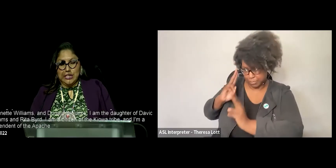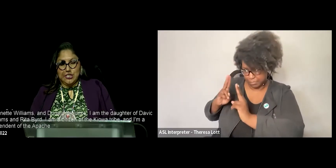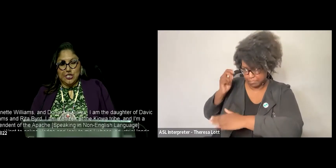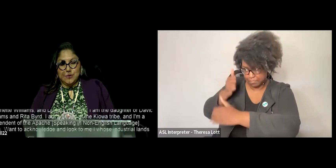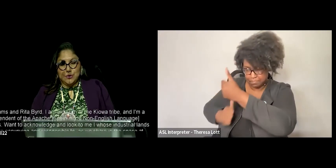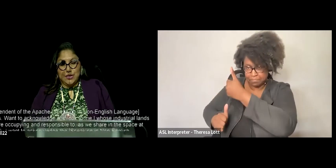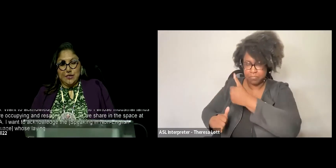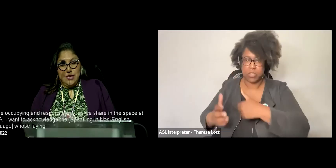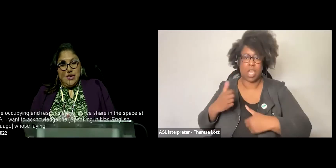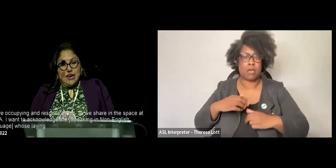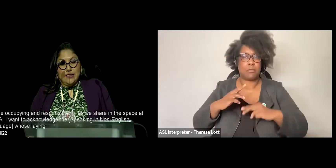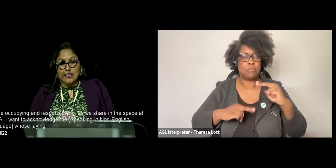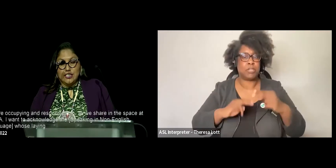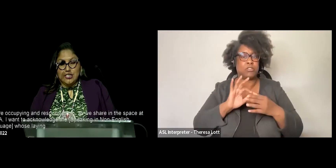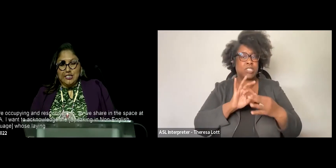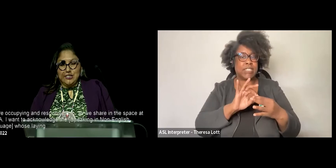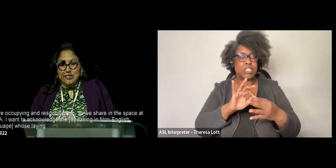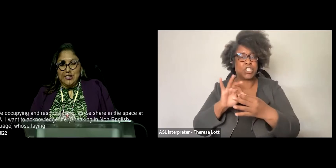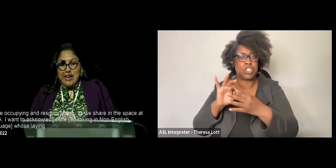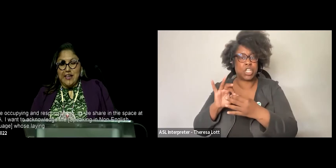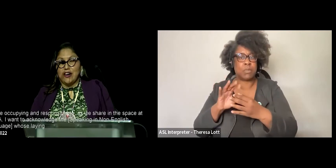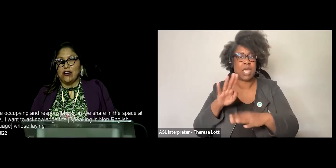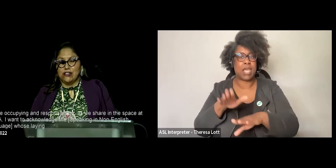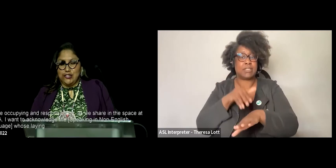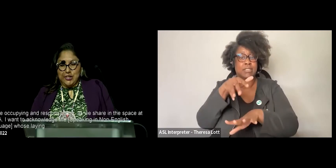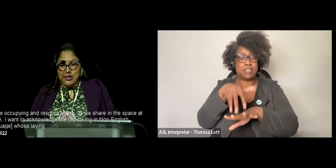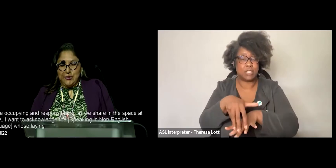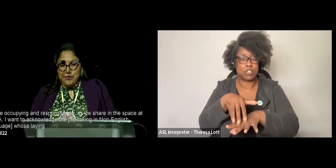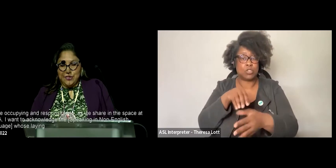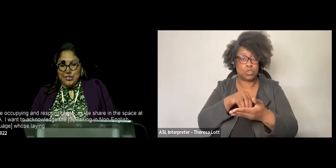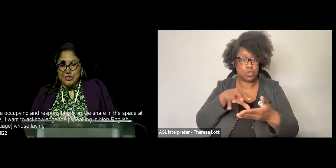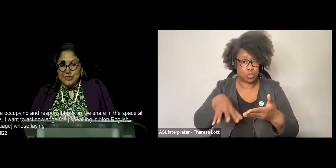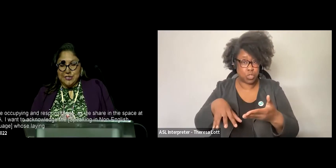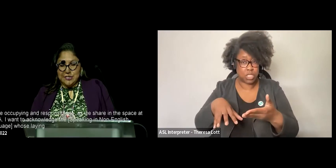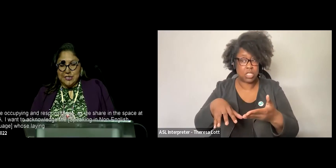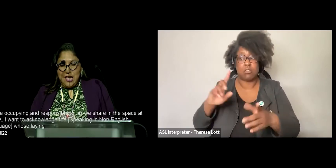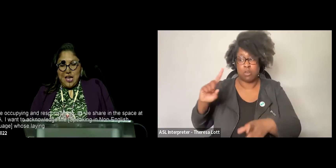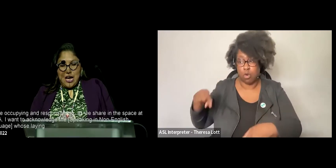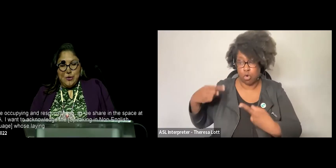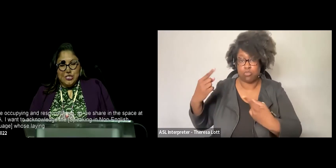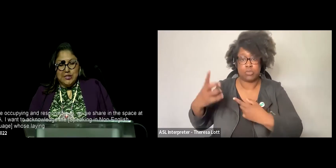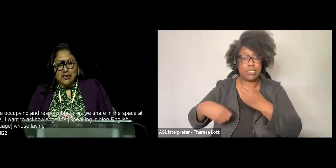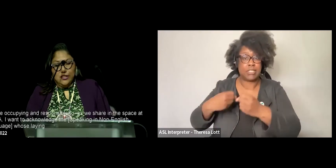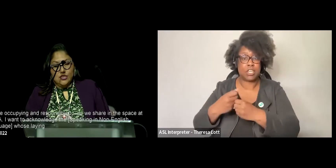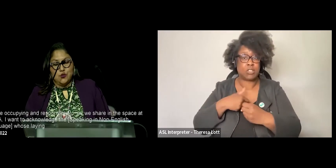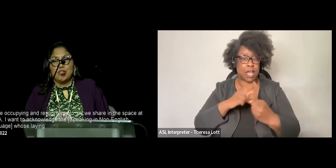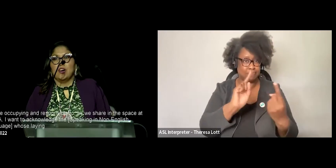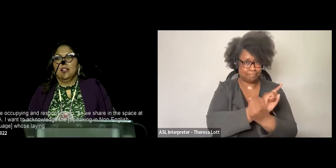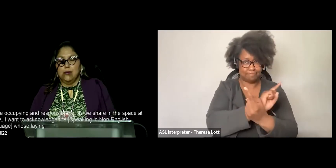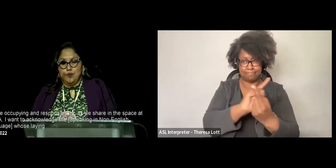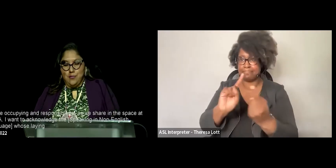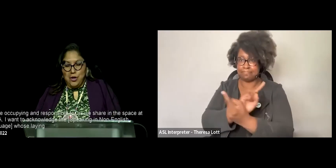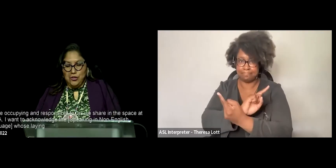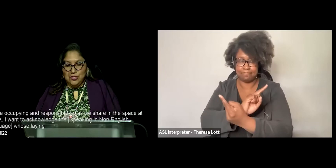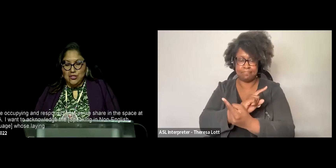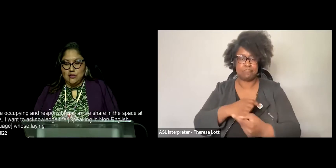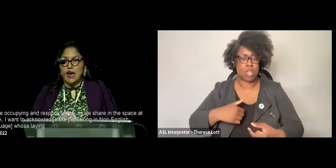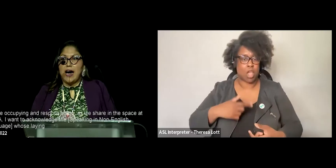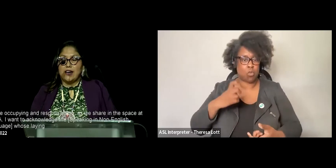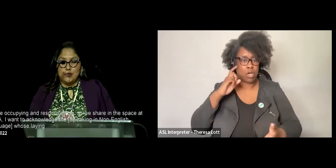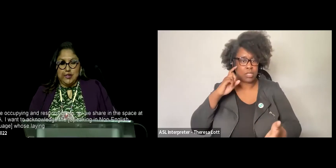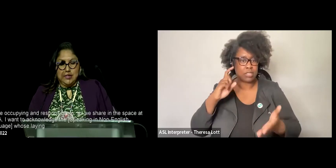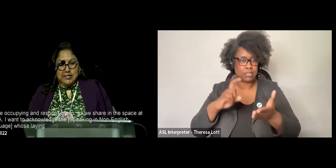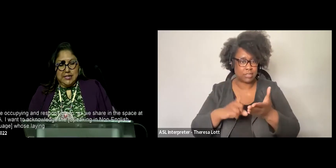and build relationships with, and the Indigenous students I've had the honor to know over the years. I want to acknowledge the Puyallup,